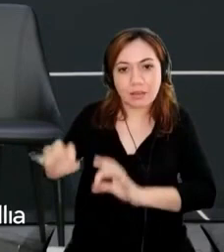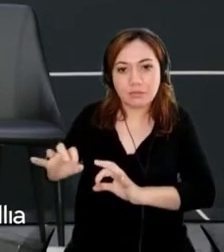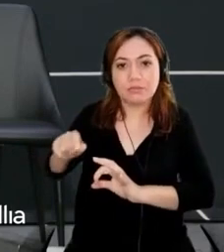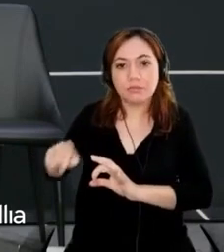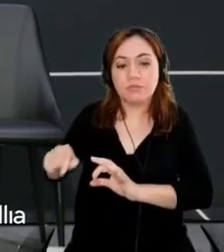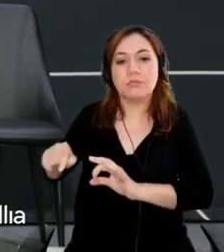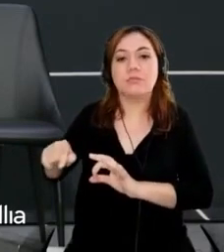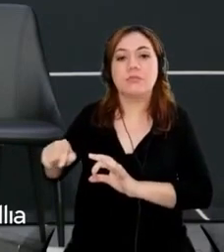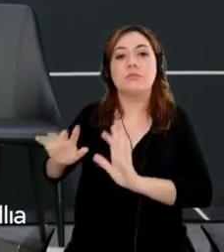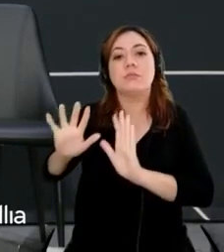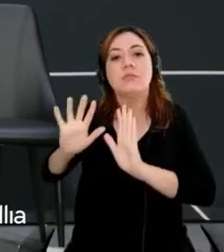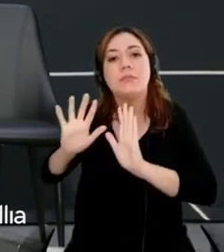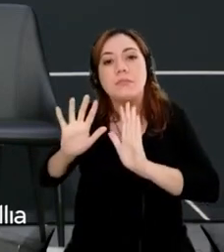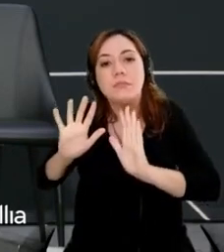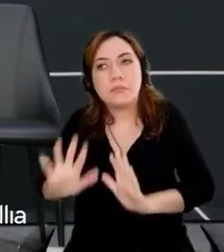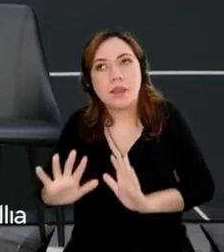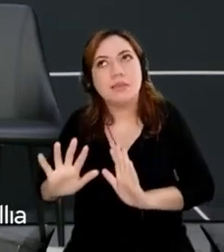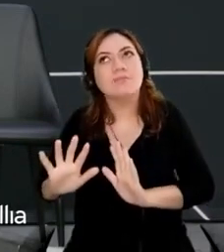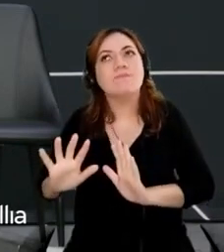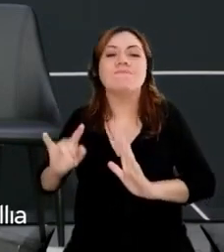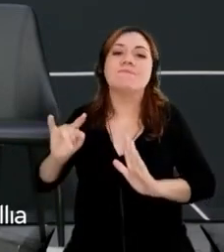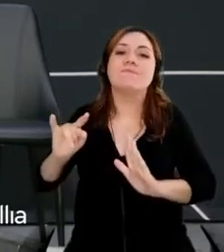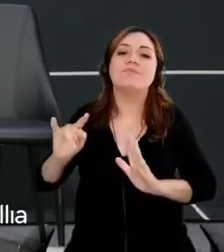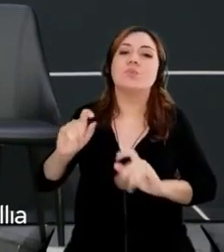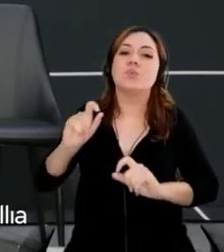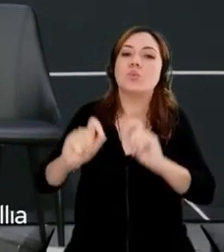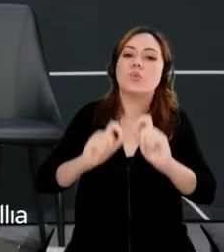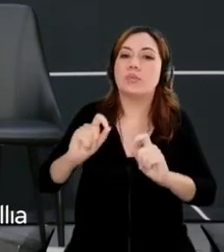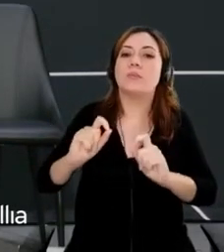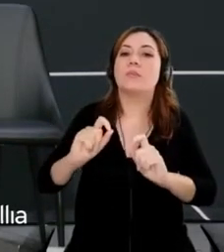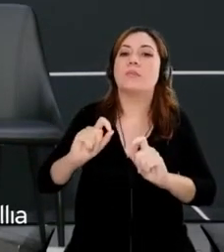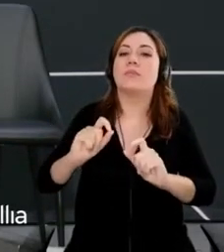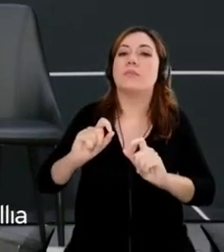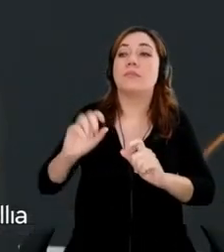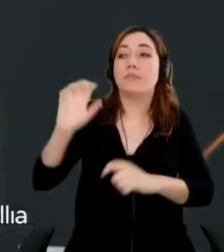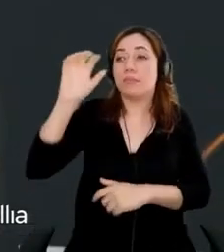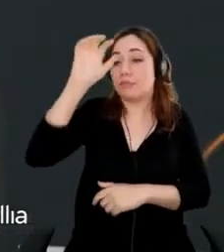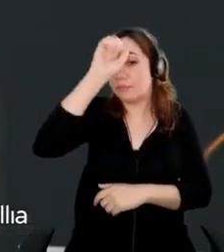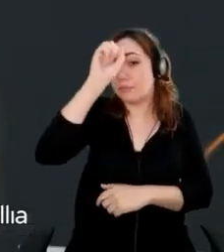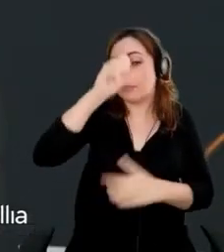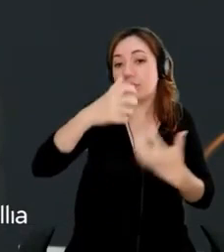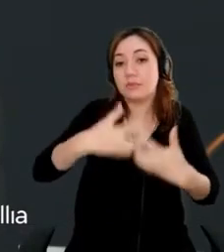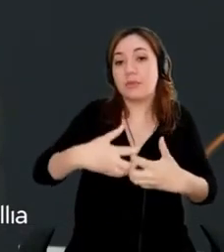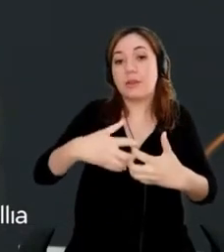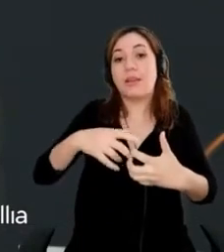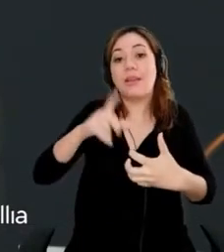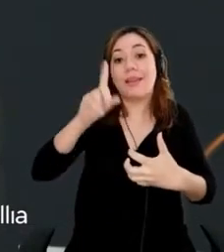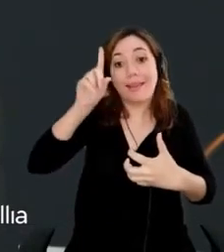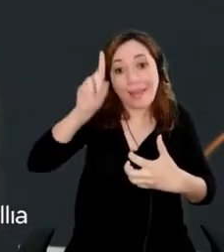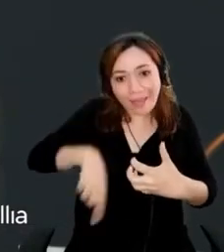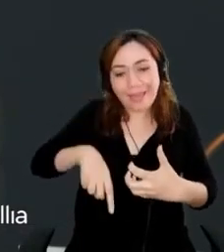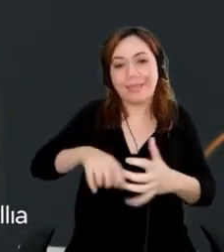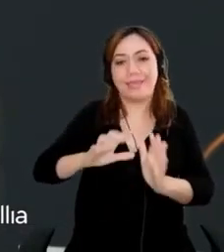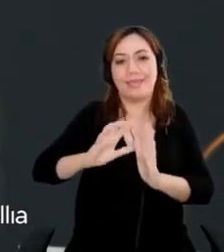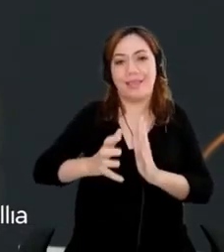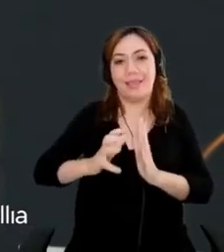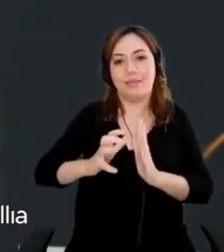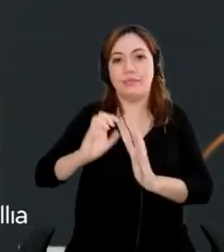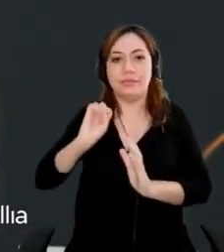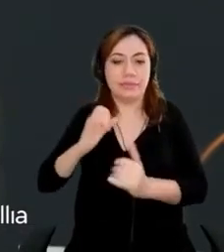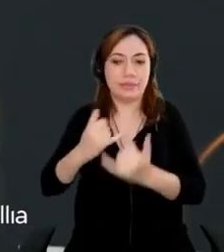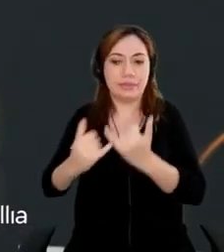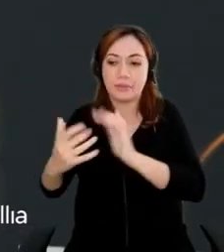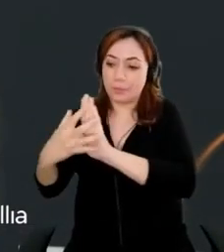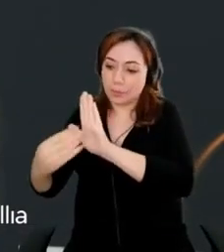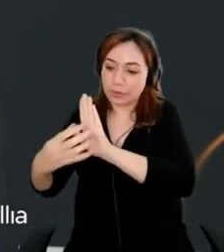level, machine learning really is data. What I mean is, when you train a model, that model